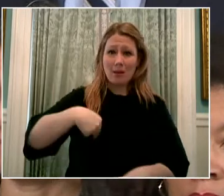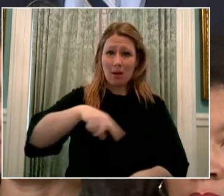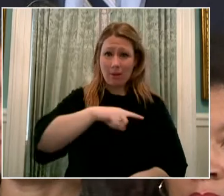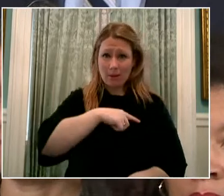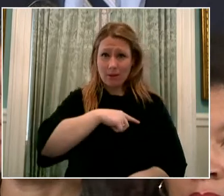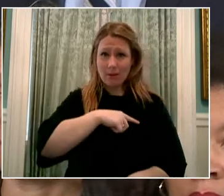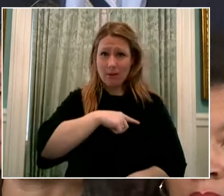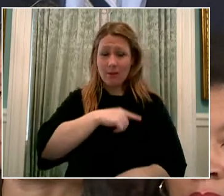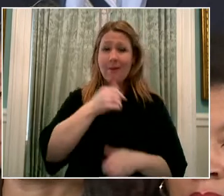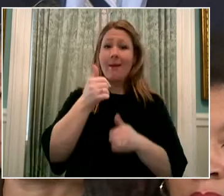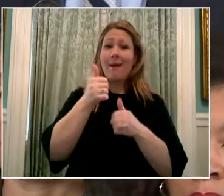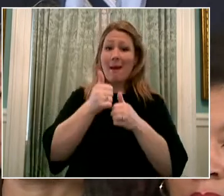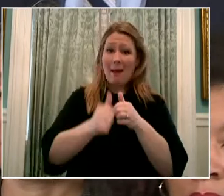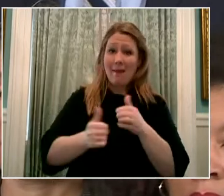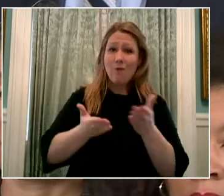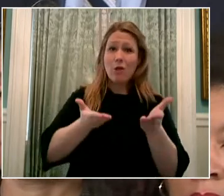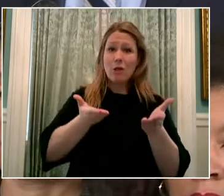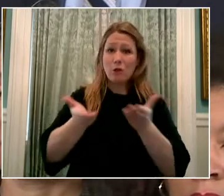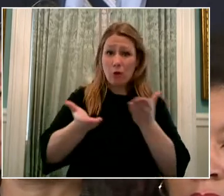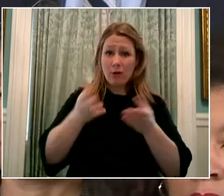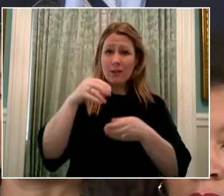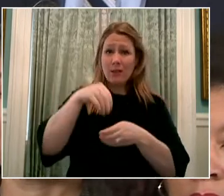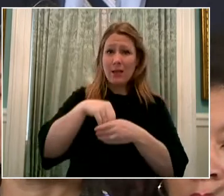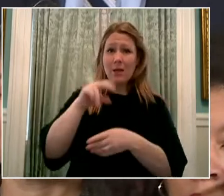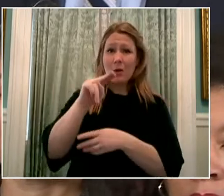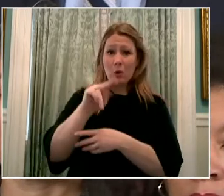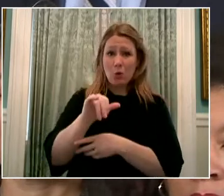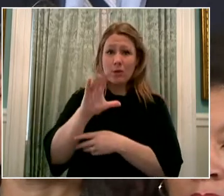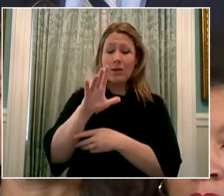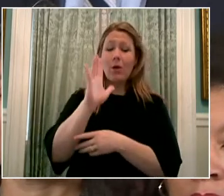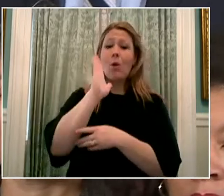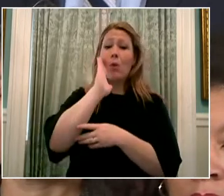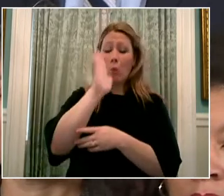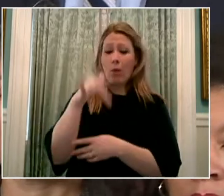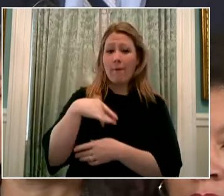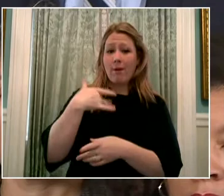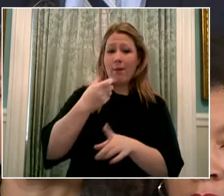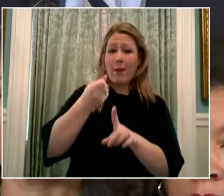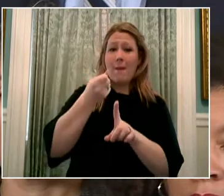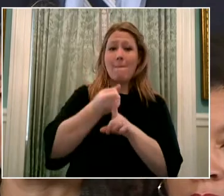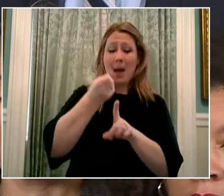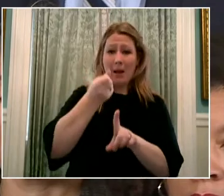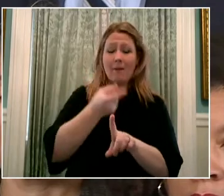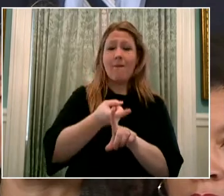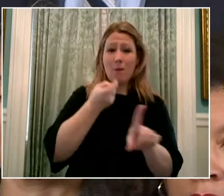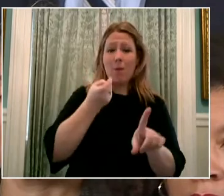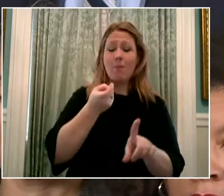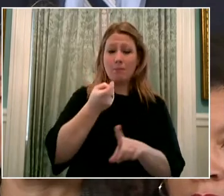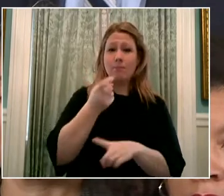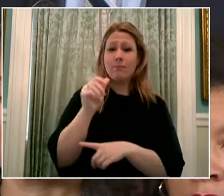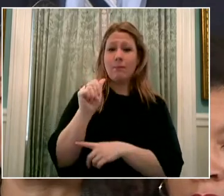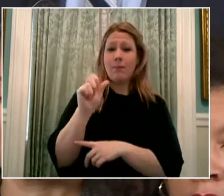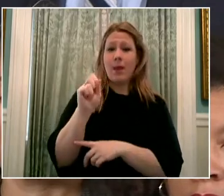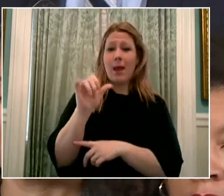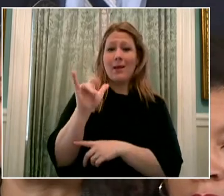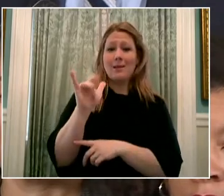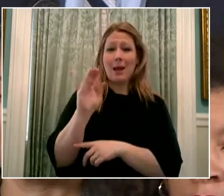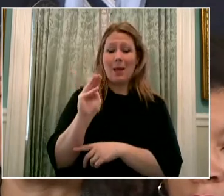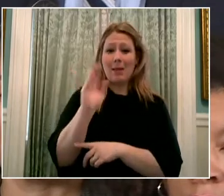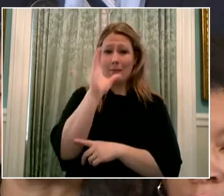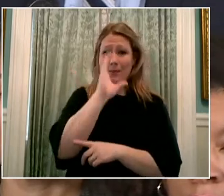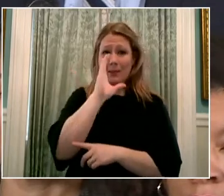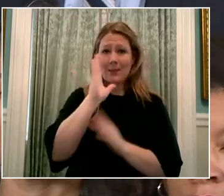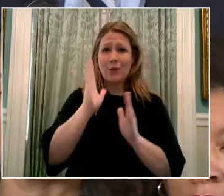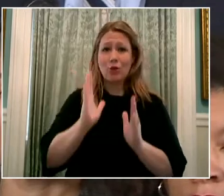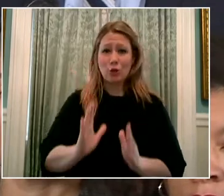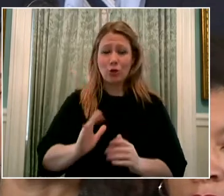be impacted by the asylum seeker crisis. Every service. And even as we